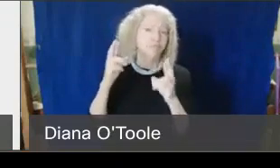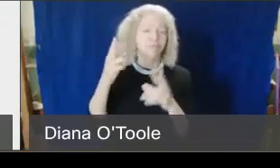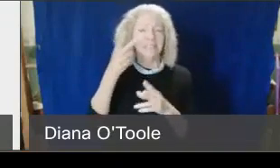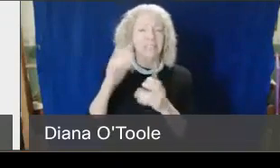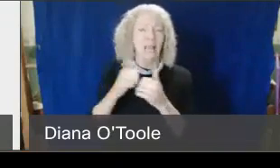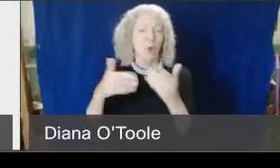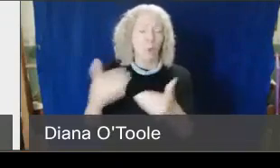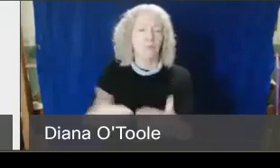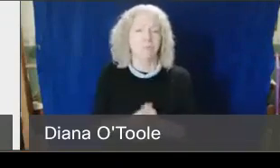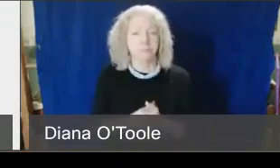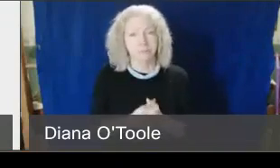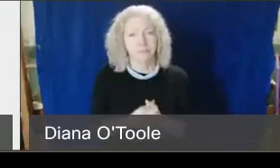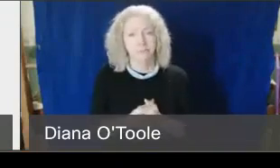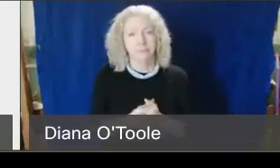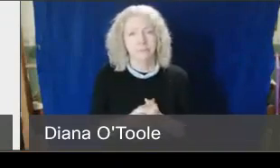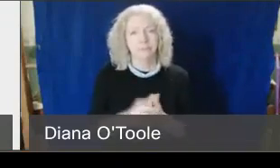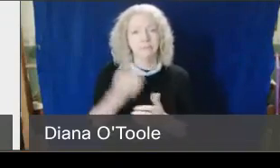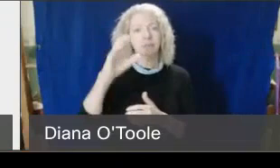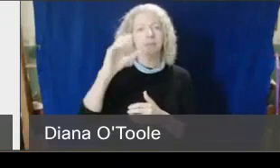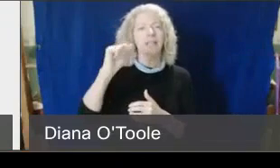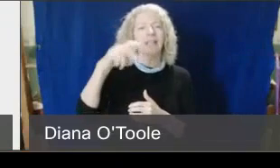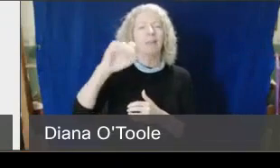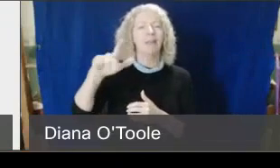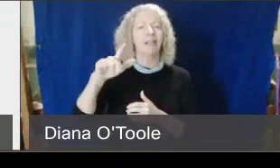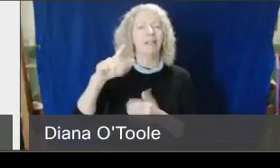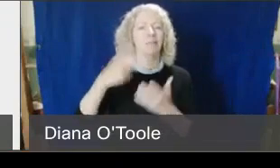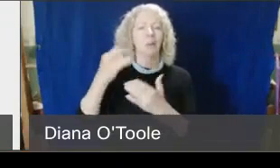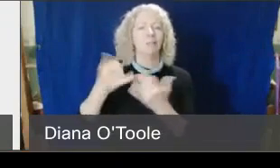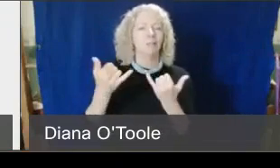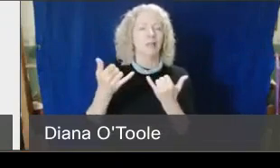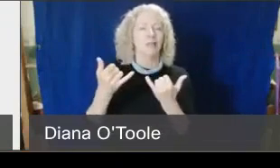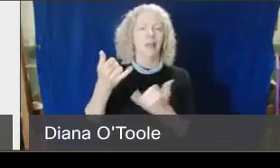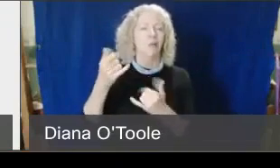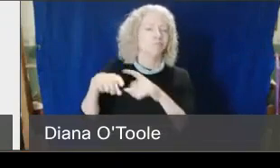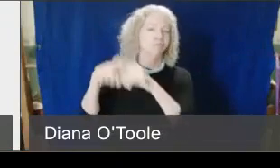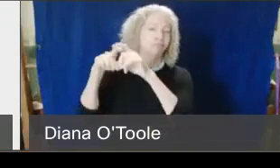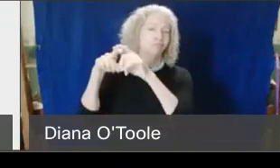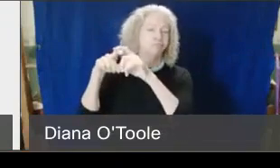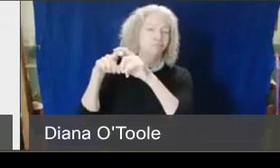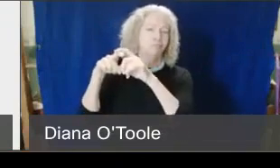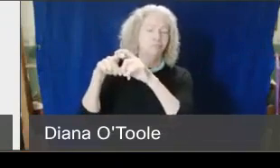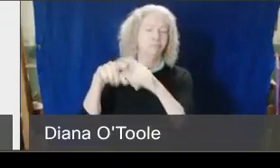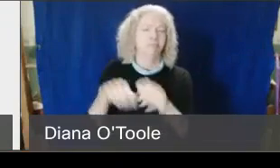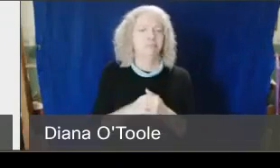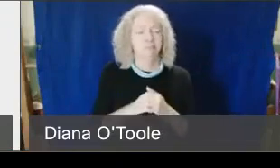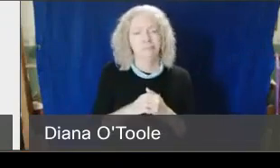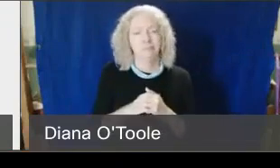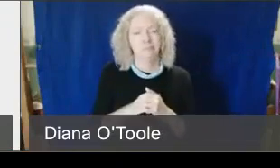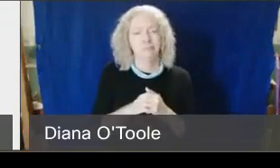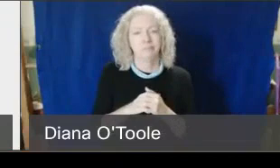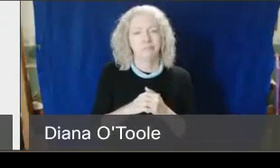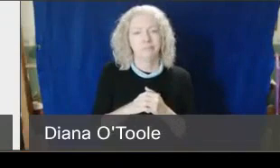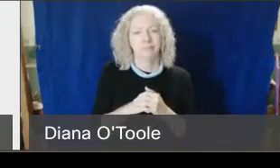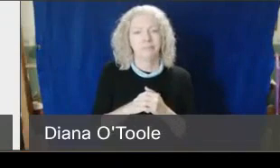Our capital projects are just on hold. And so in particular, fall last year, I talked about the